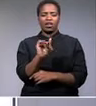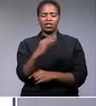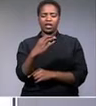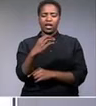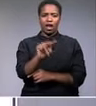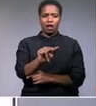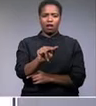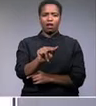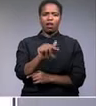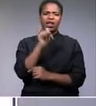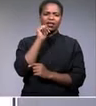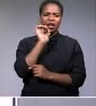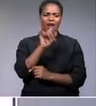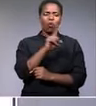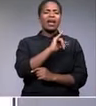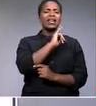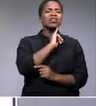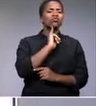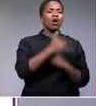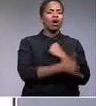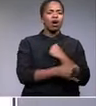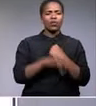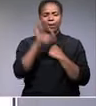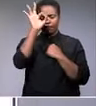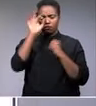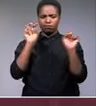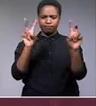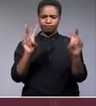to the Palestinian and Israeli conflict must be found.